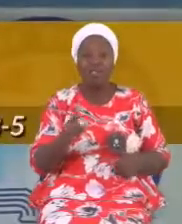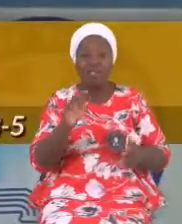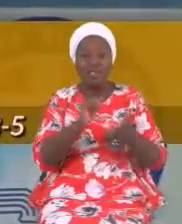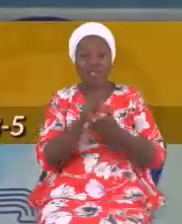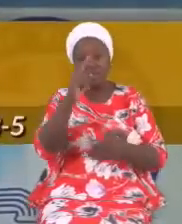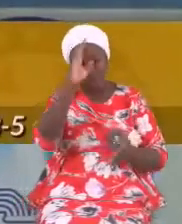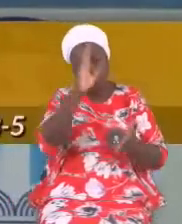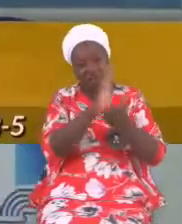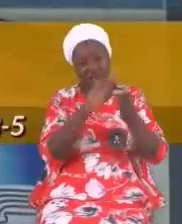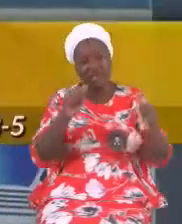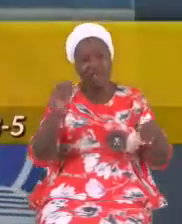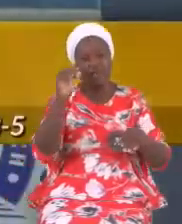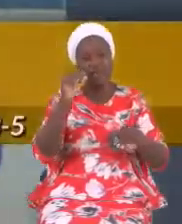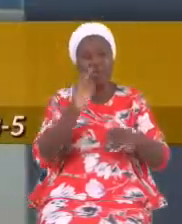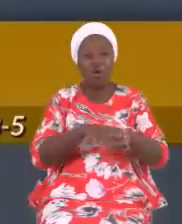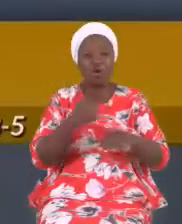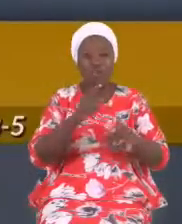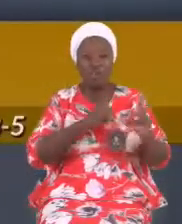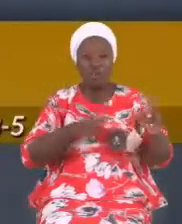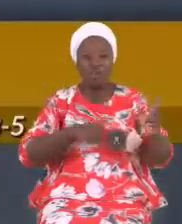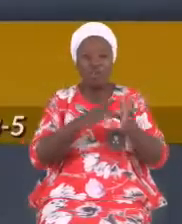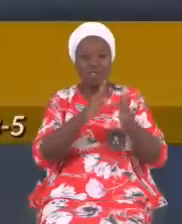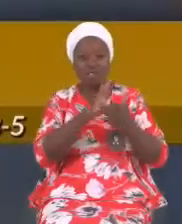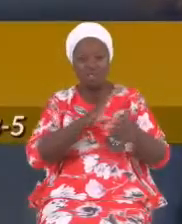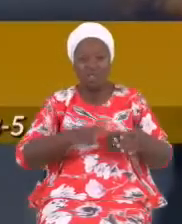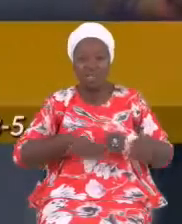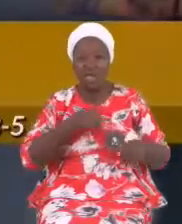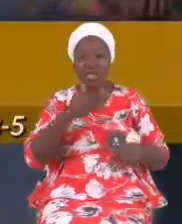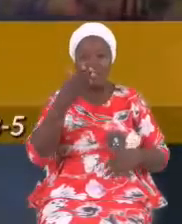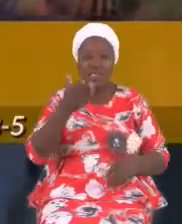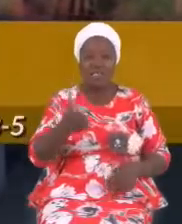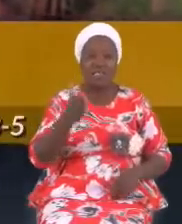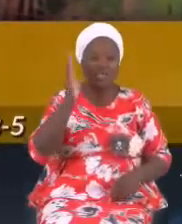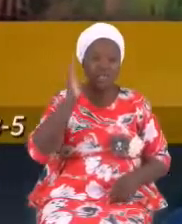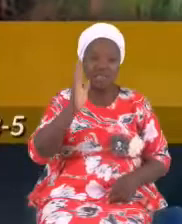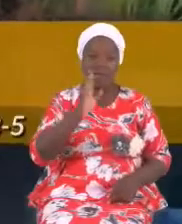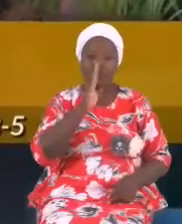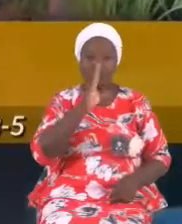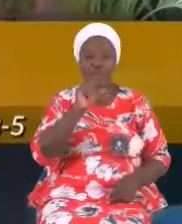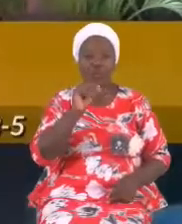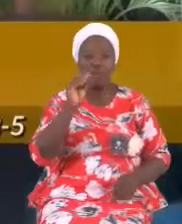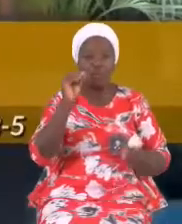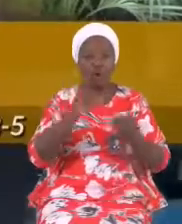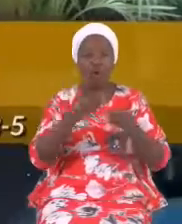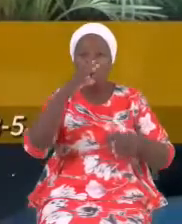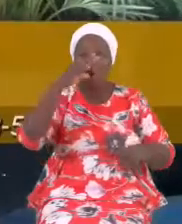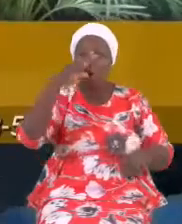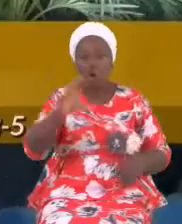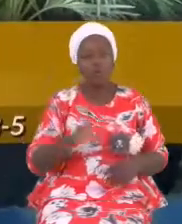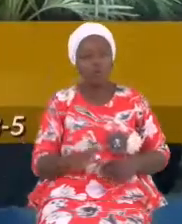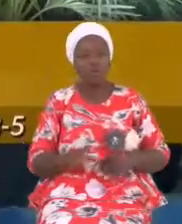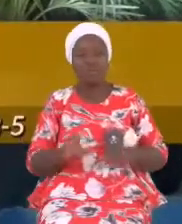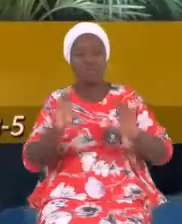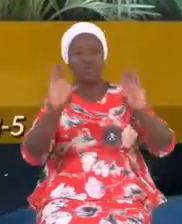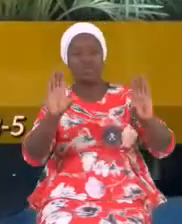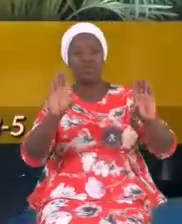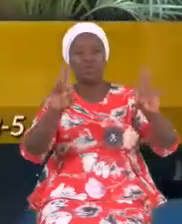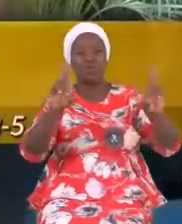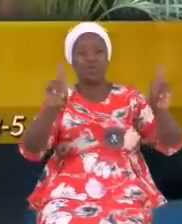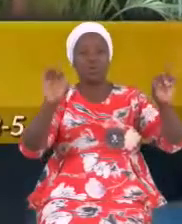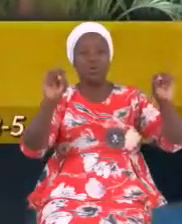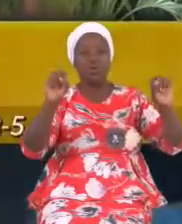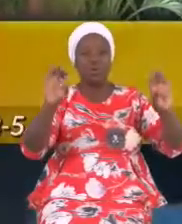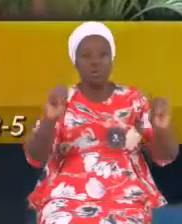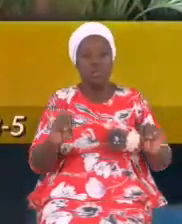the Lord Jesus Christ. And there shall be no more curse. You see, there are people today, they battle